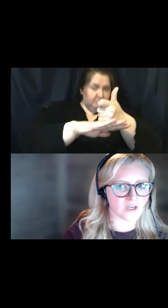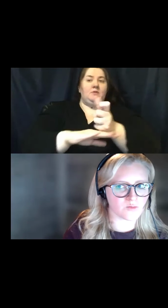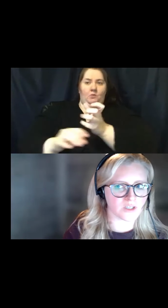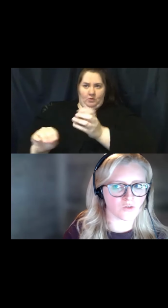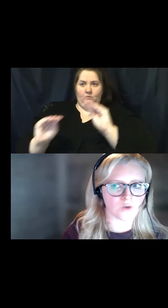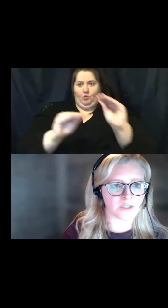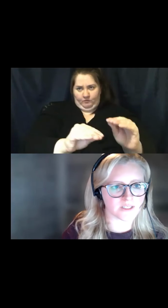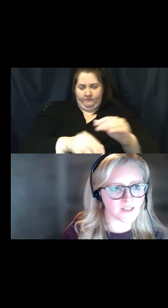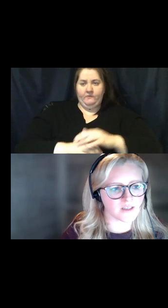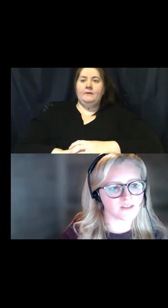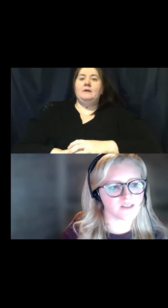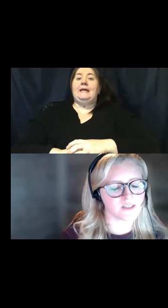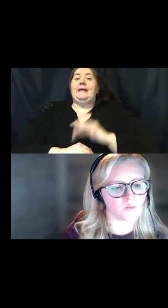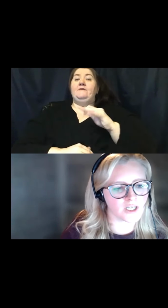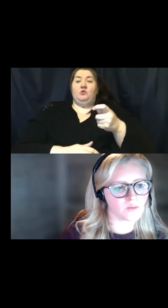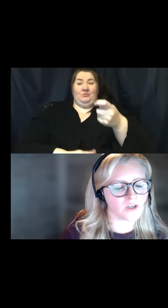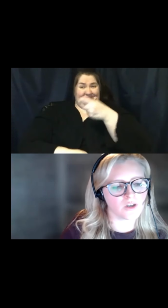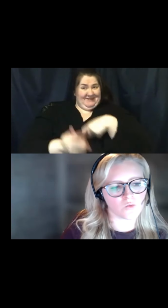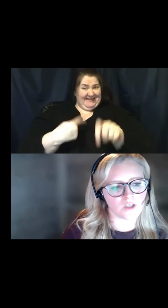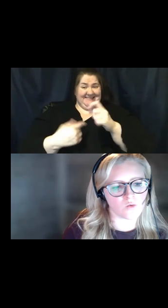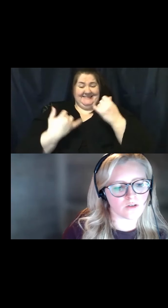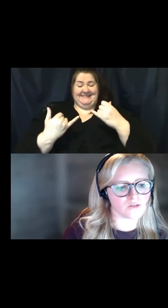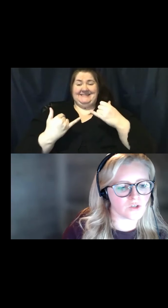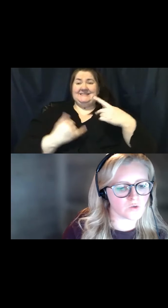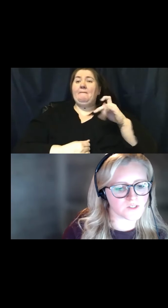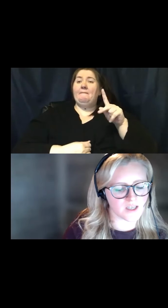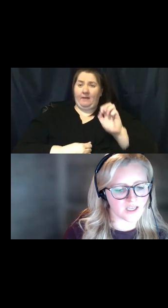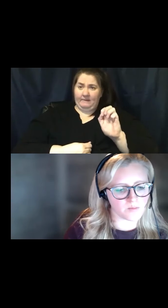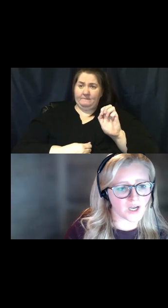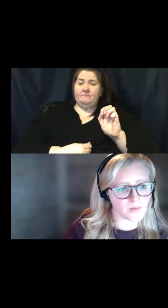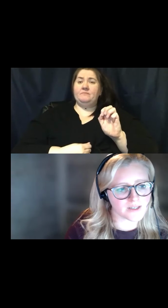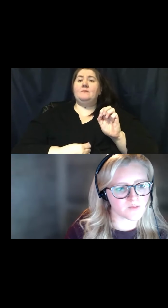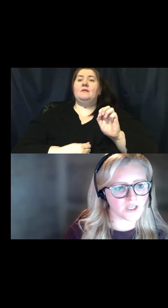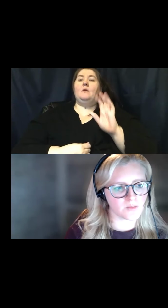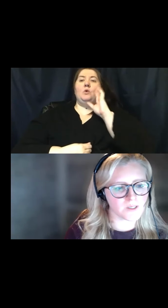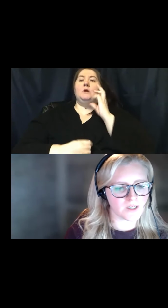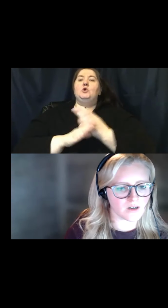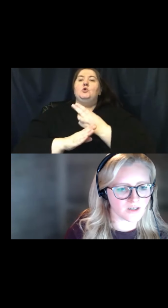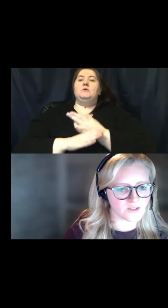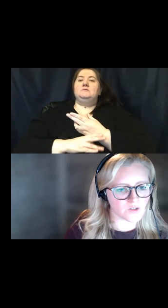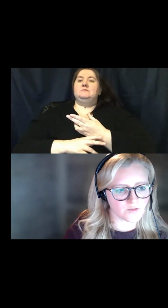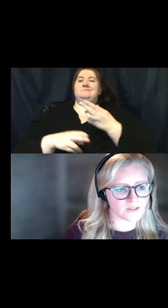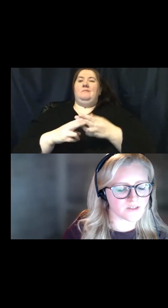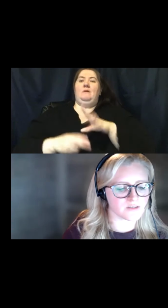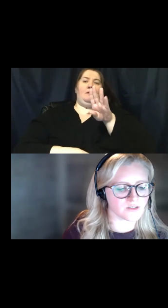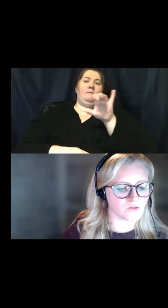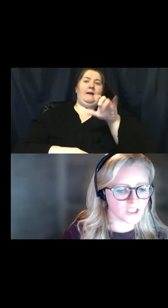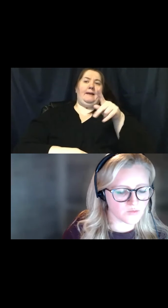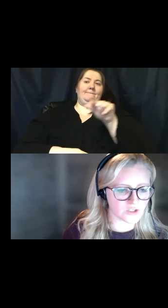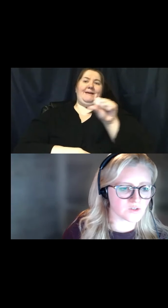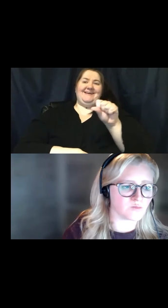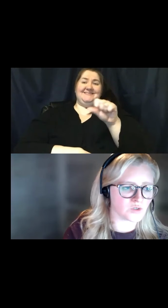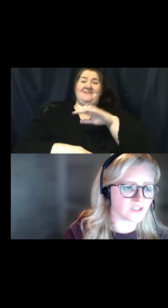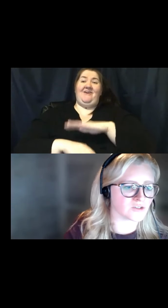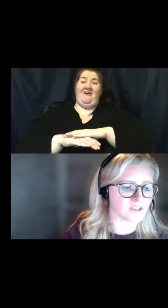where we might be replacing an existing pipe, we will use a bypass pipe on the surface to